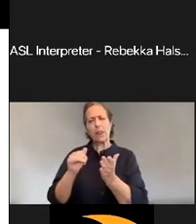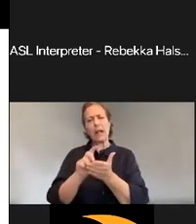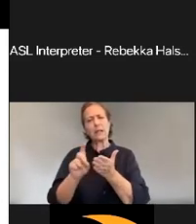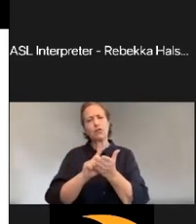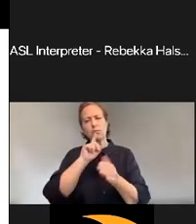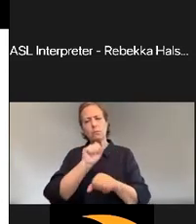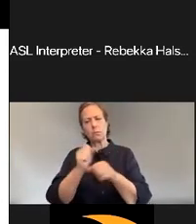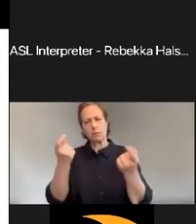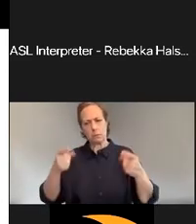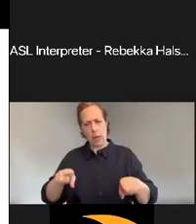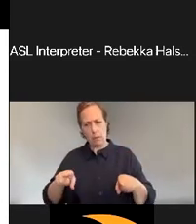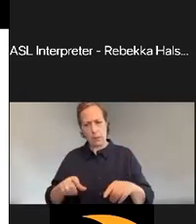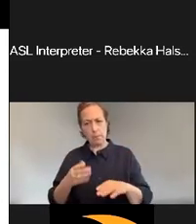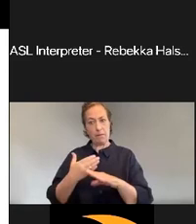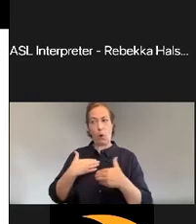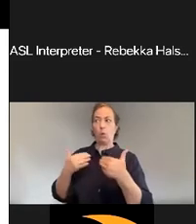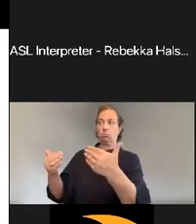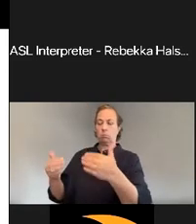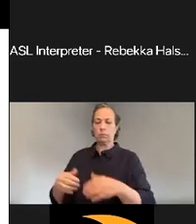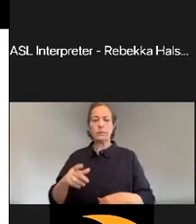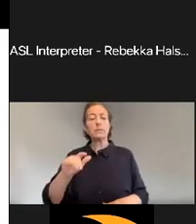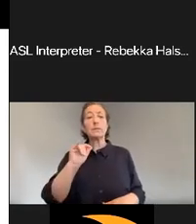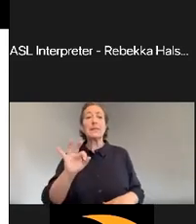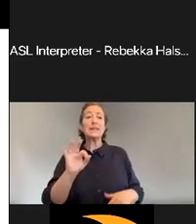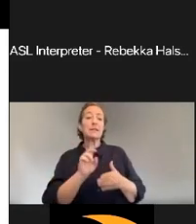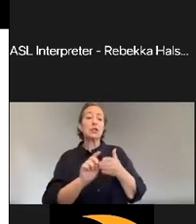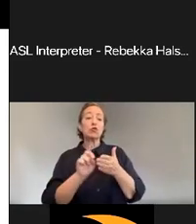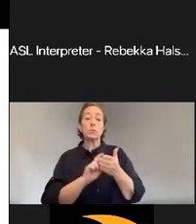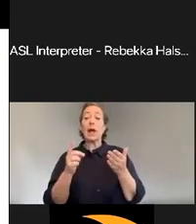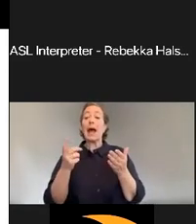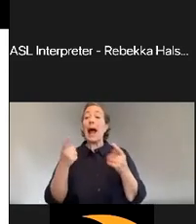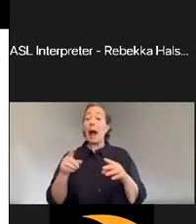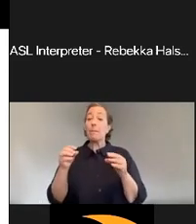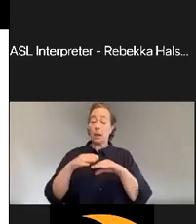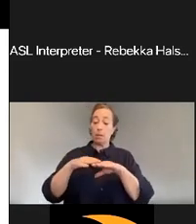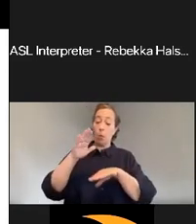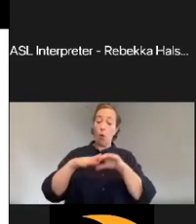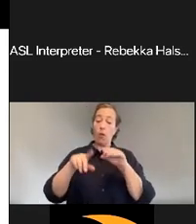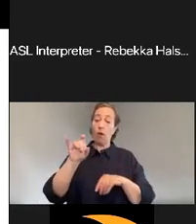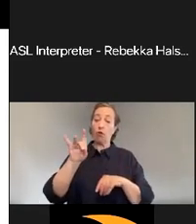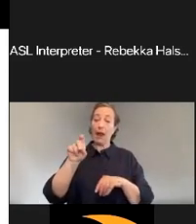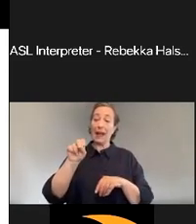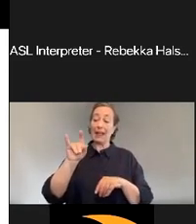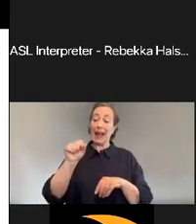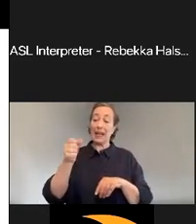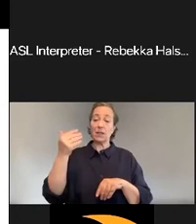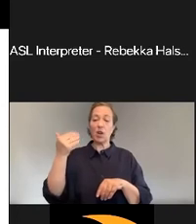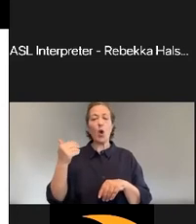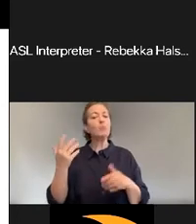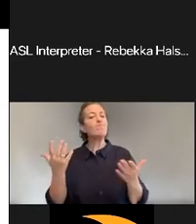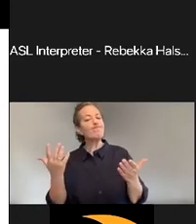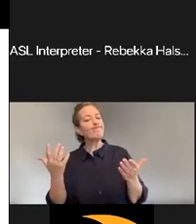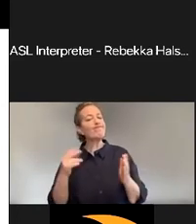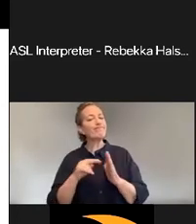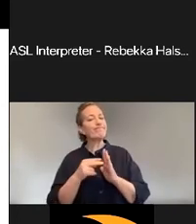investigation. So if, for example, the discrimination occurred more than 180 days ago, unfortunately, in most cases,